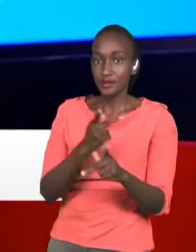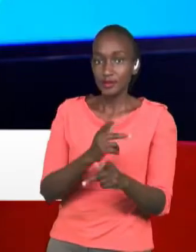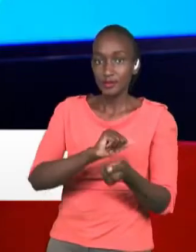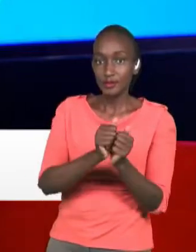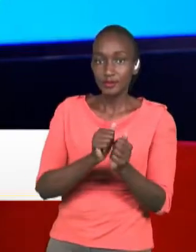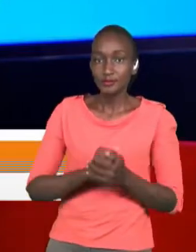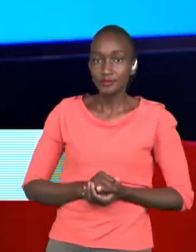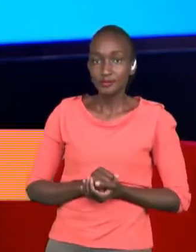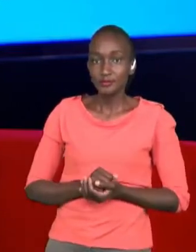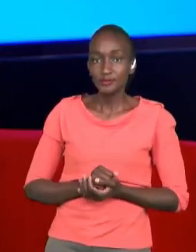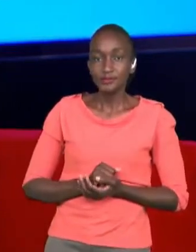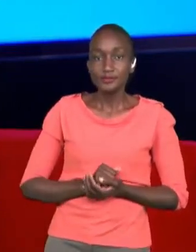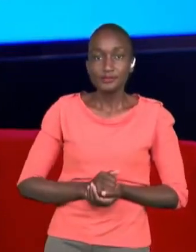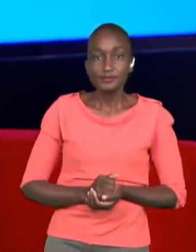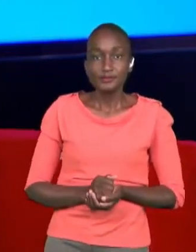back.